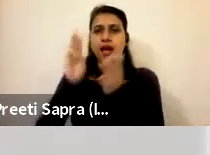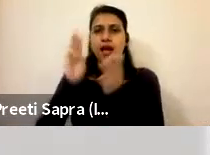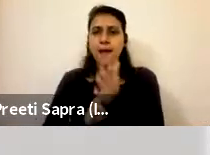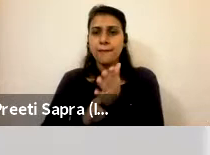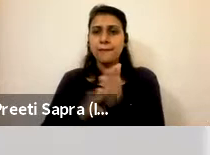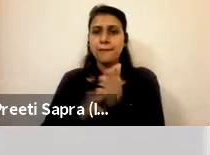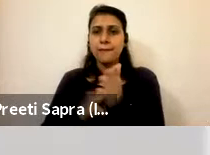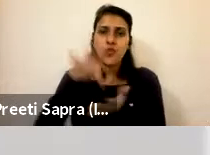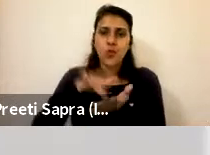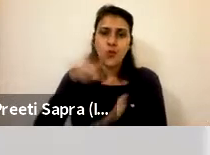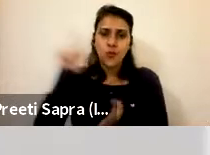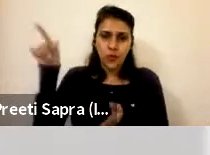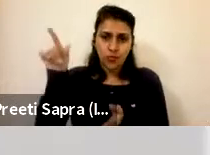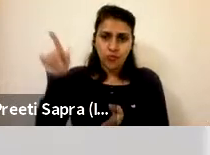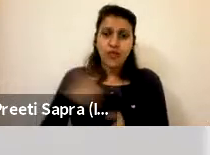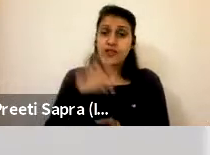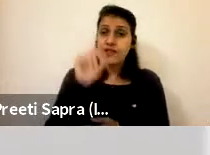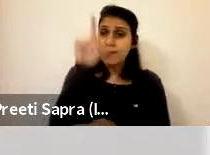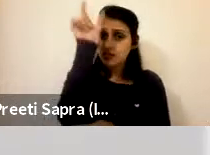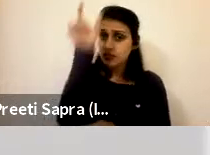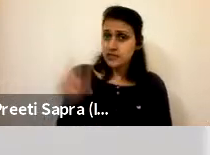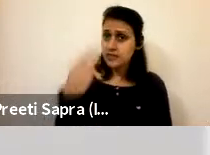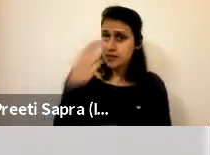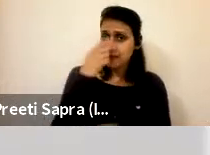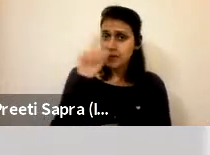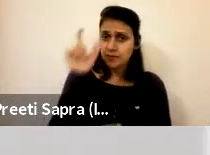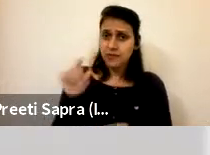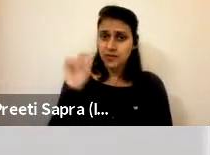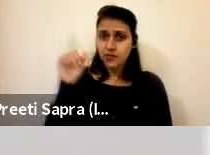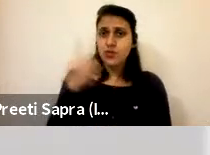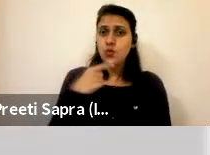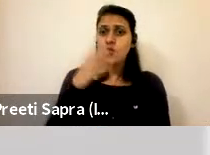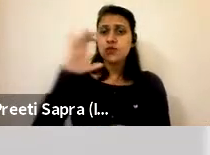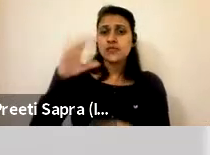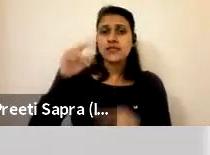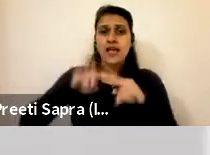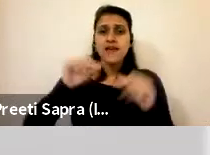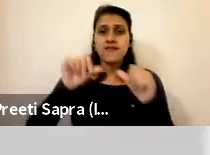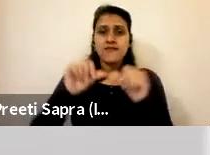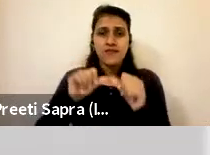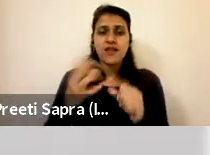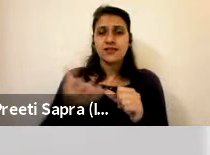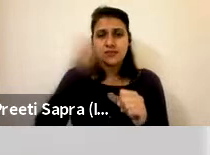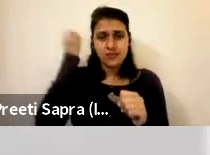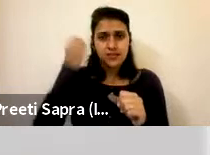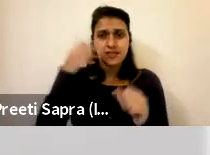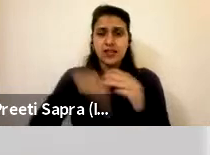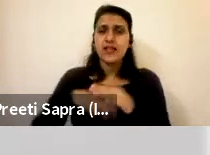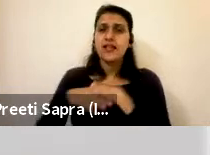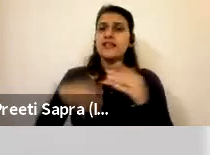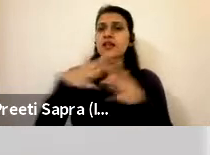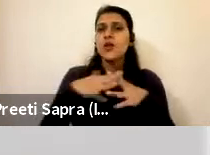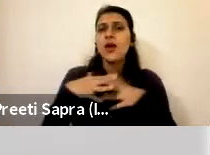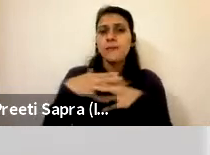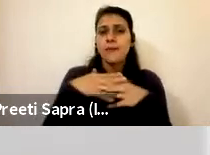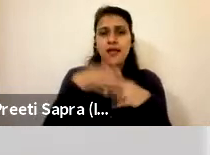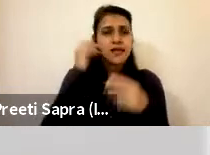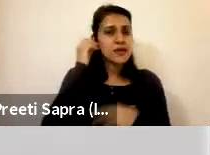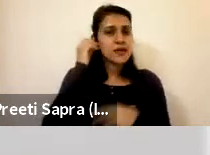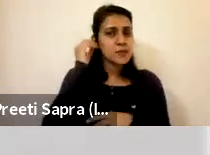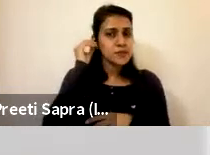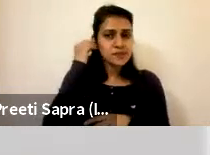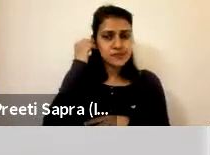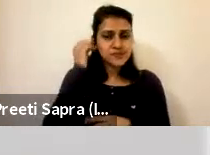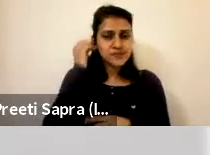first blind person from India to receive CFA Charter from CFA Institute, USA. I